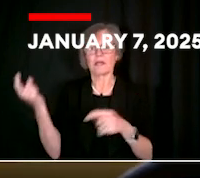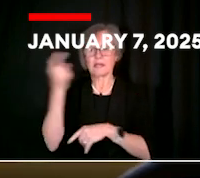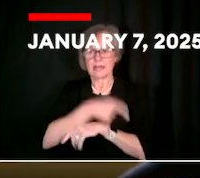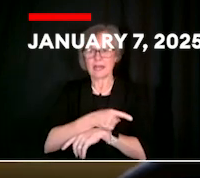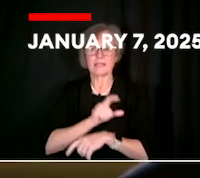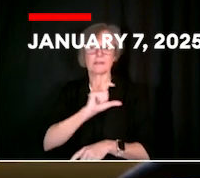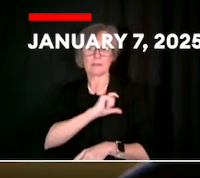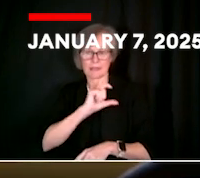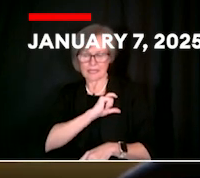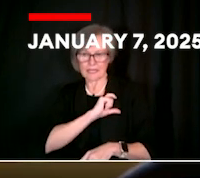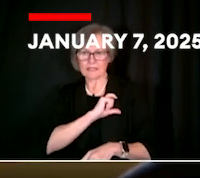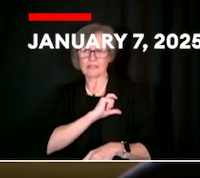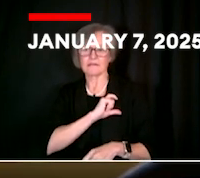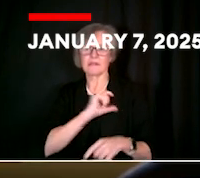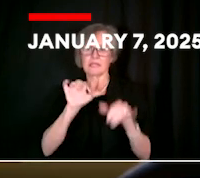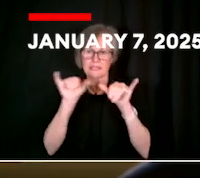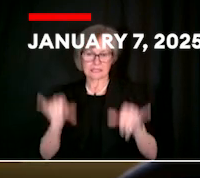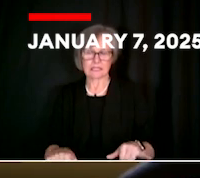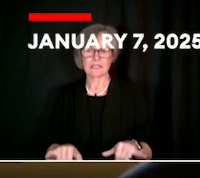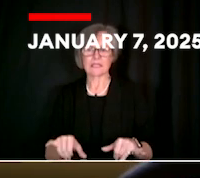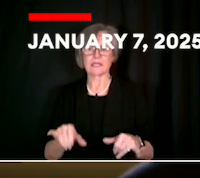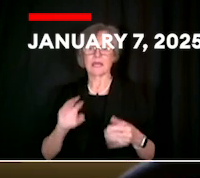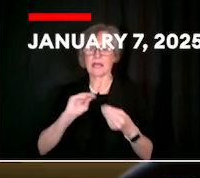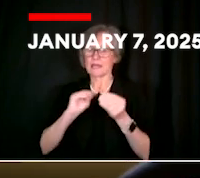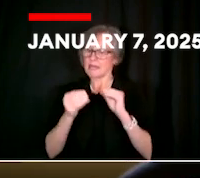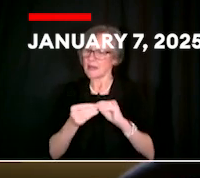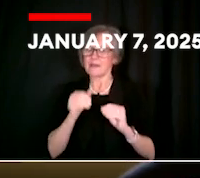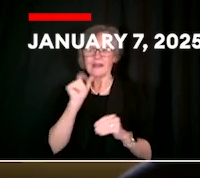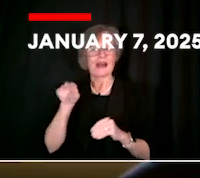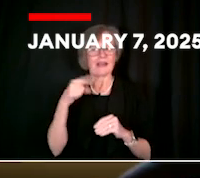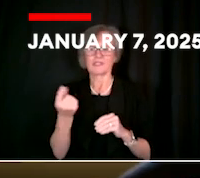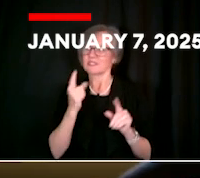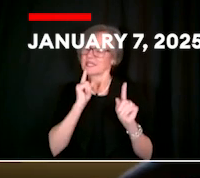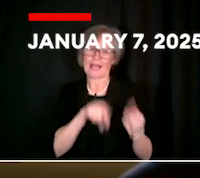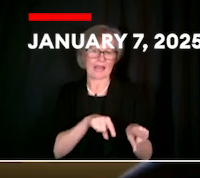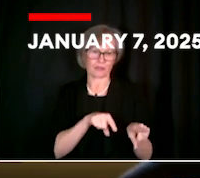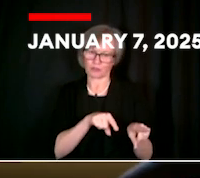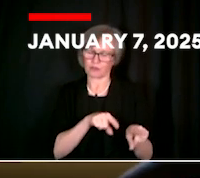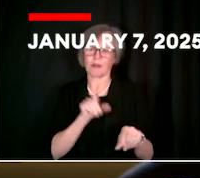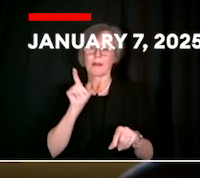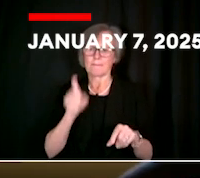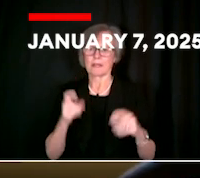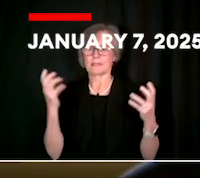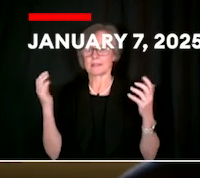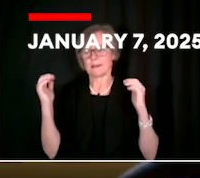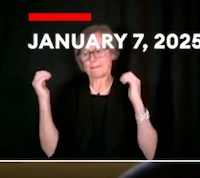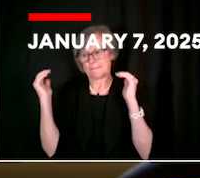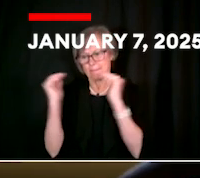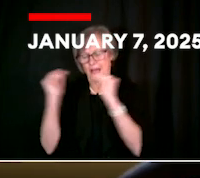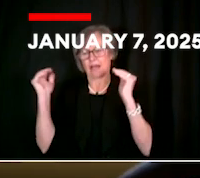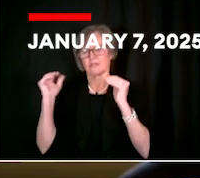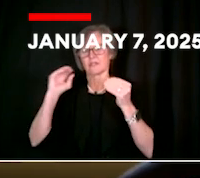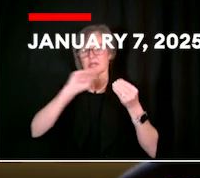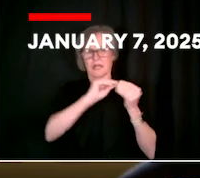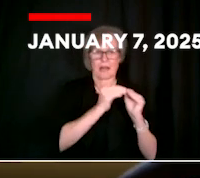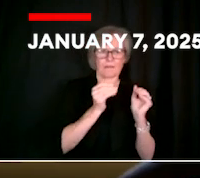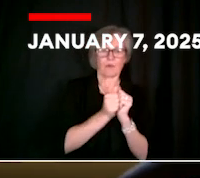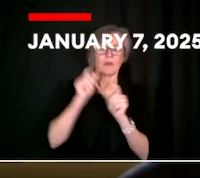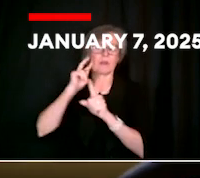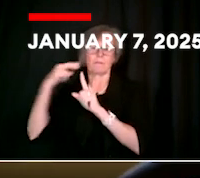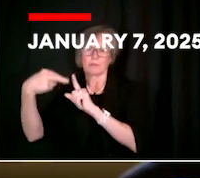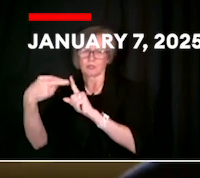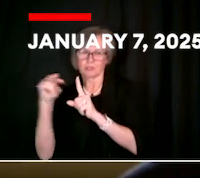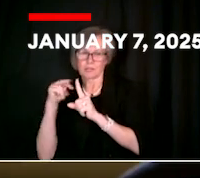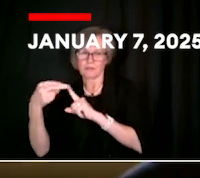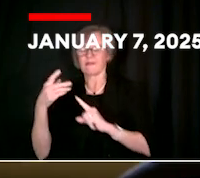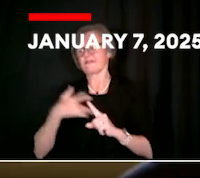policing the system, the numbers are not just the answer. We must match the numbers with the perception and feeling